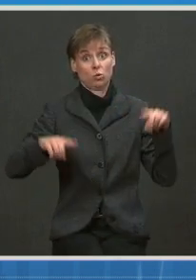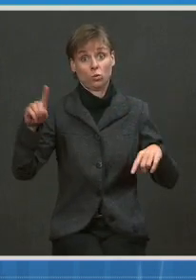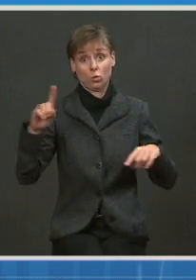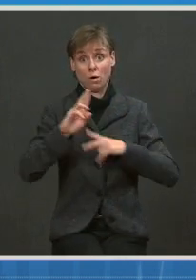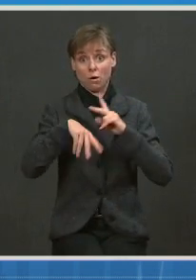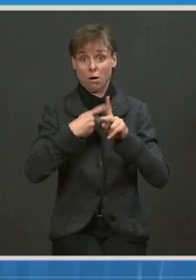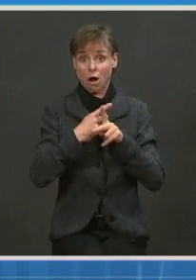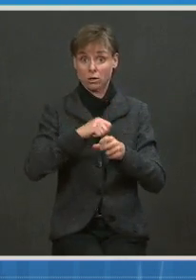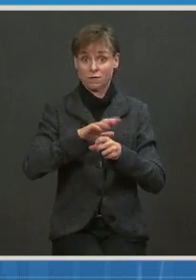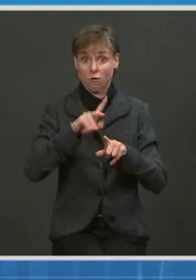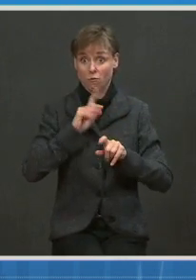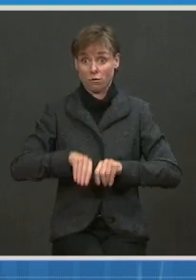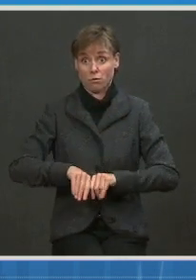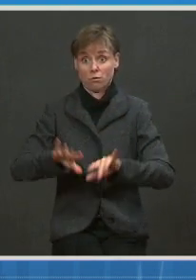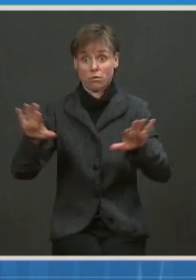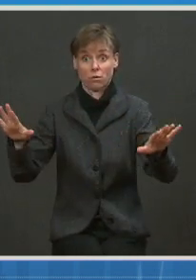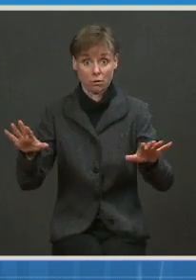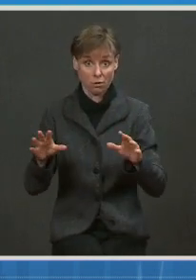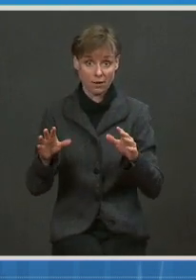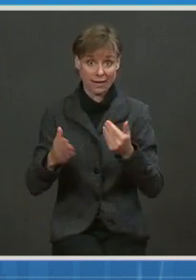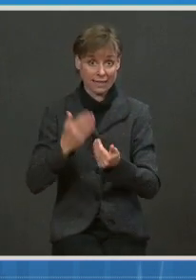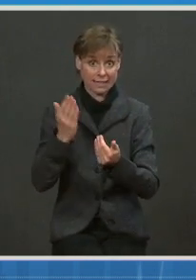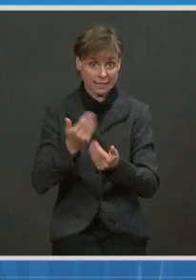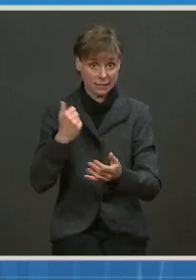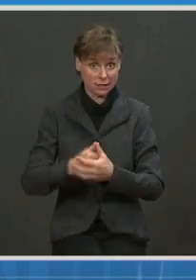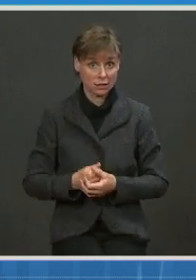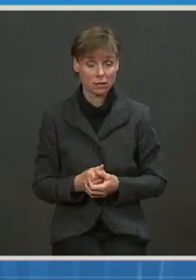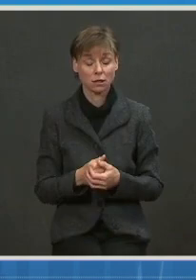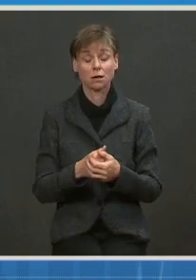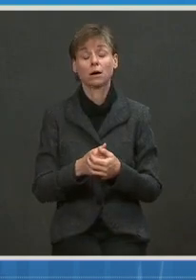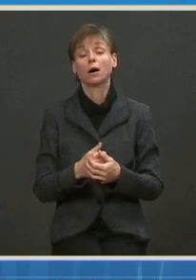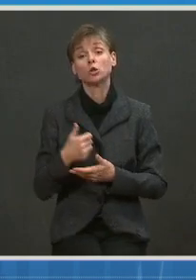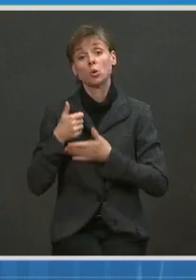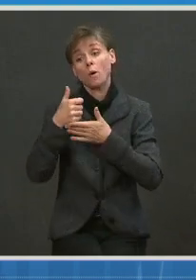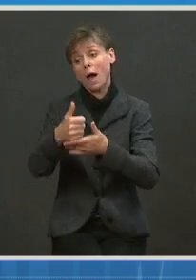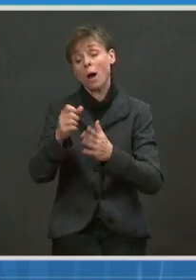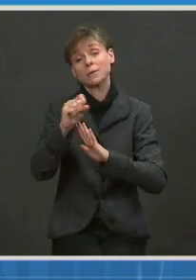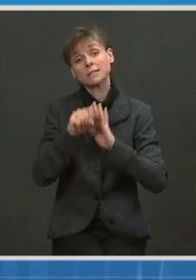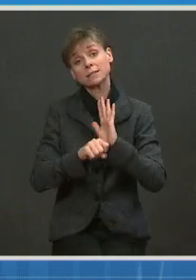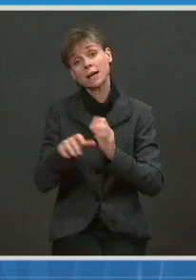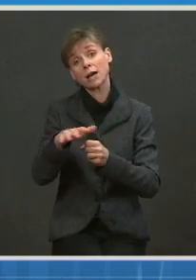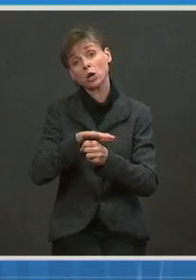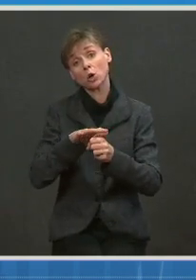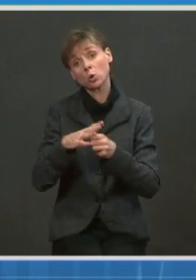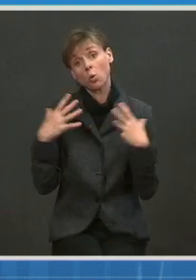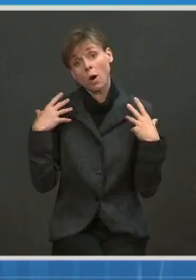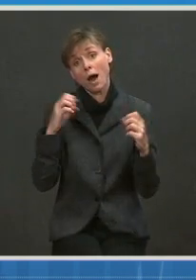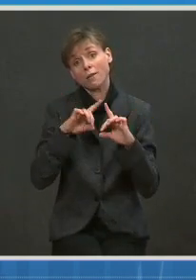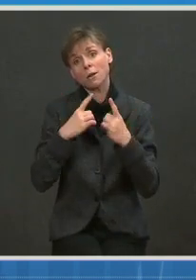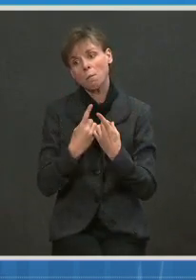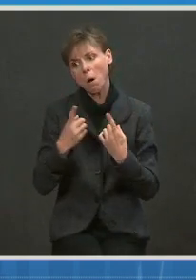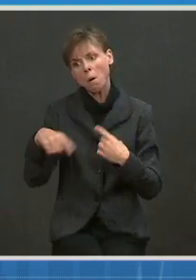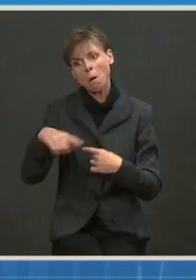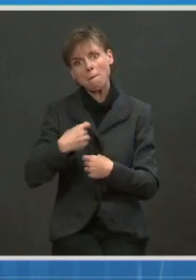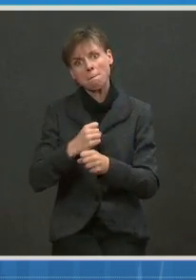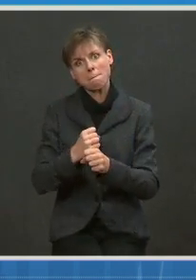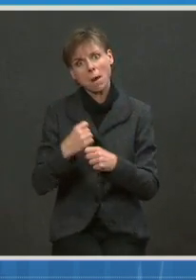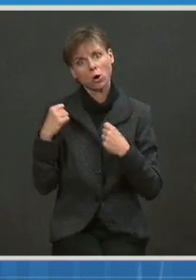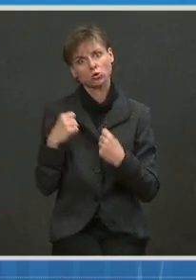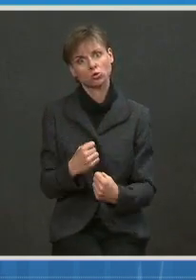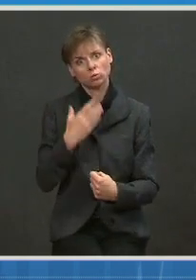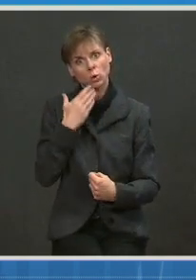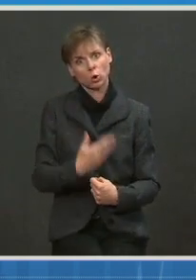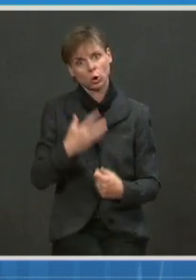clear, evidence-based recommendations to help state and local public health departments and the medical community make informed decisions about